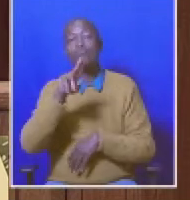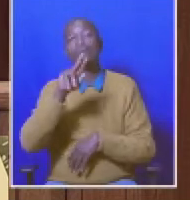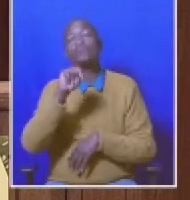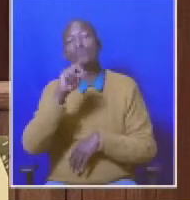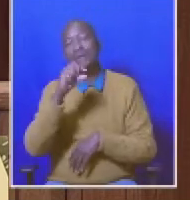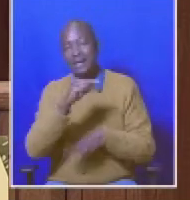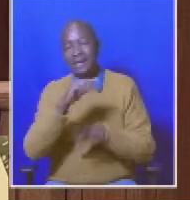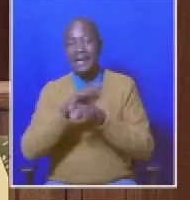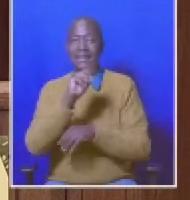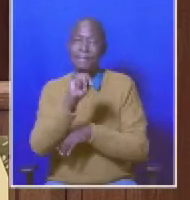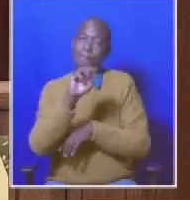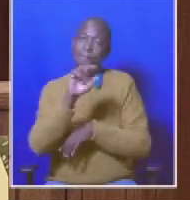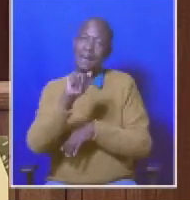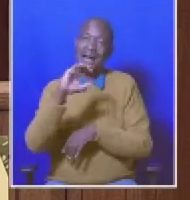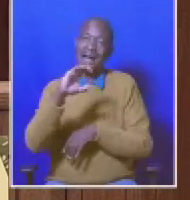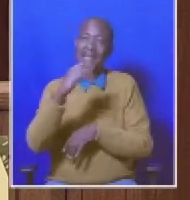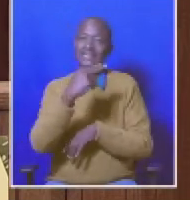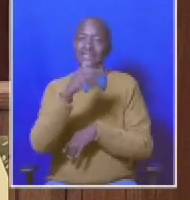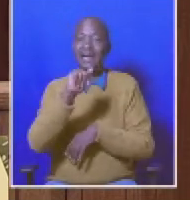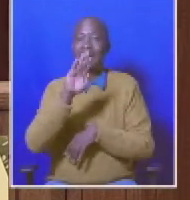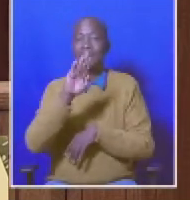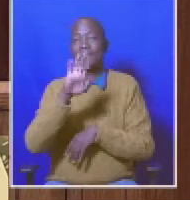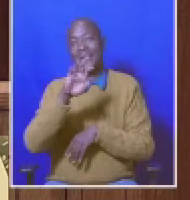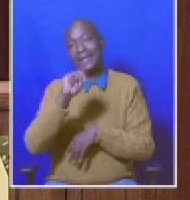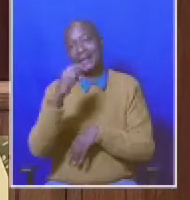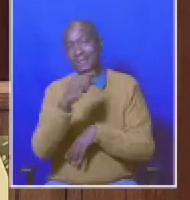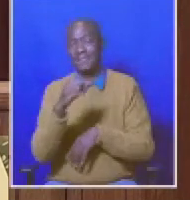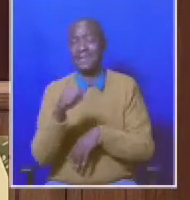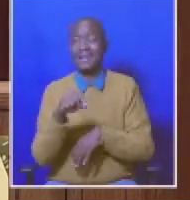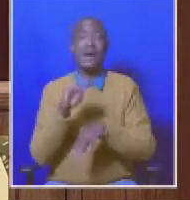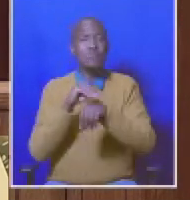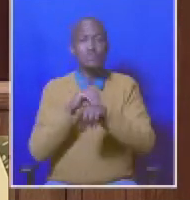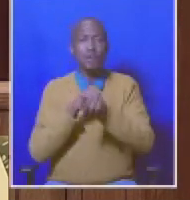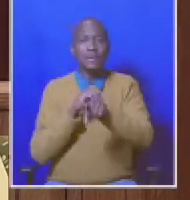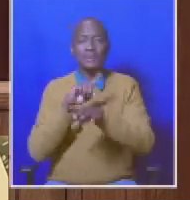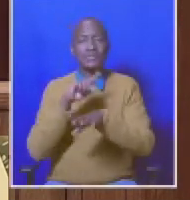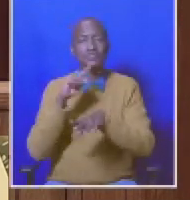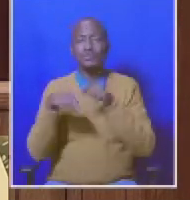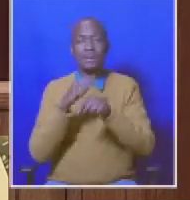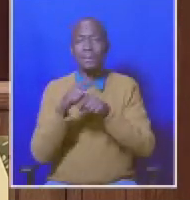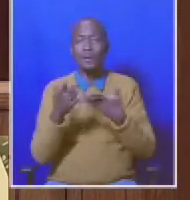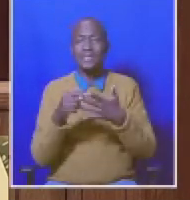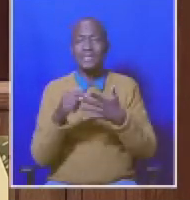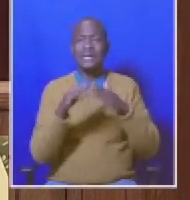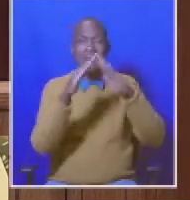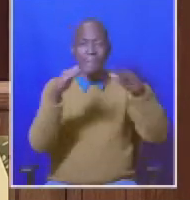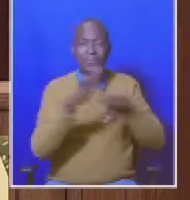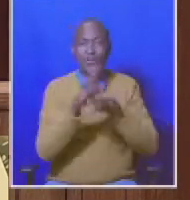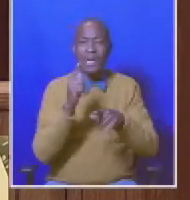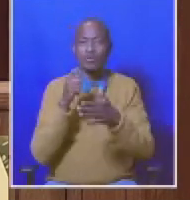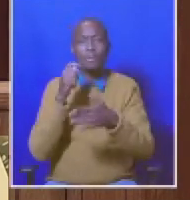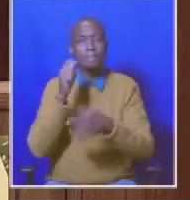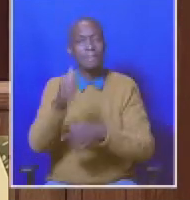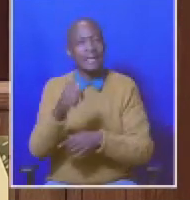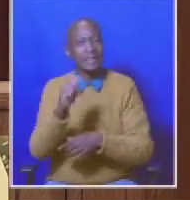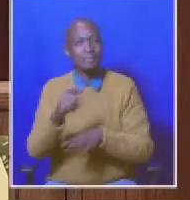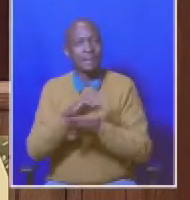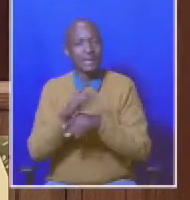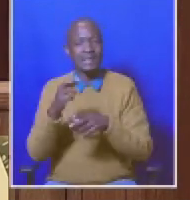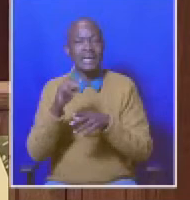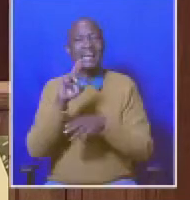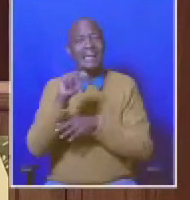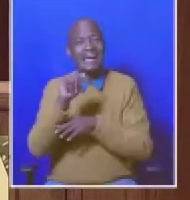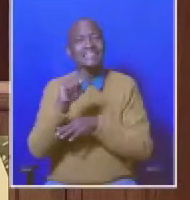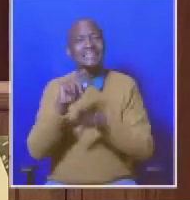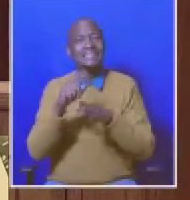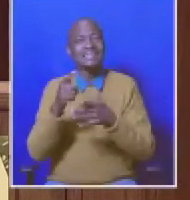constituency. Now, the problem is not only due to the fact that residents and businesses aren't paying their rates and taxes. The actual